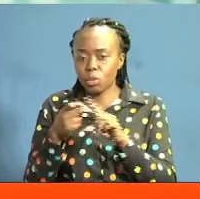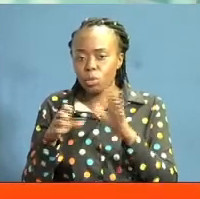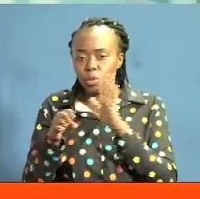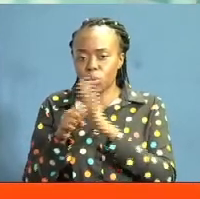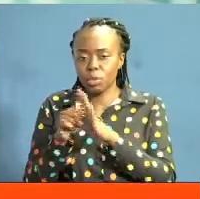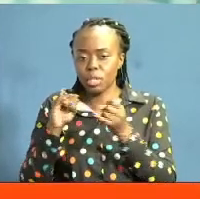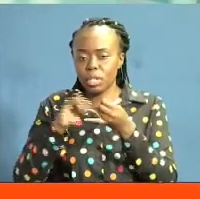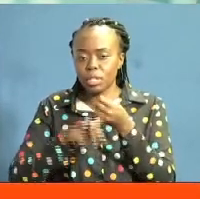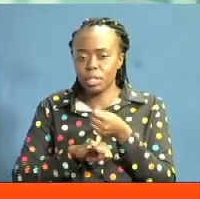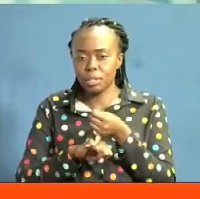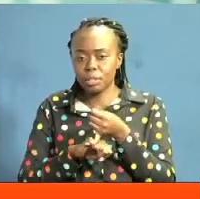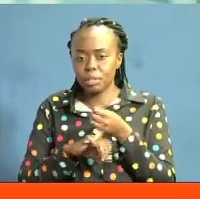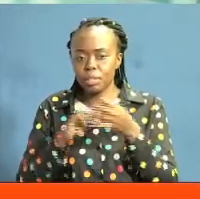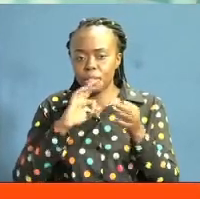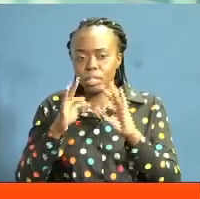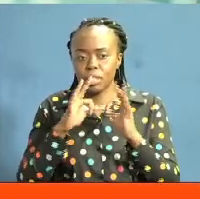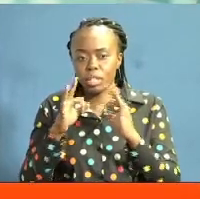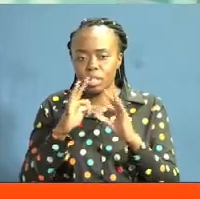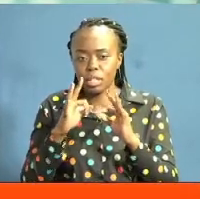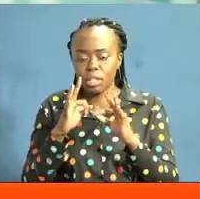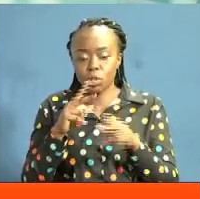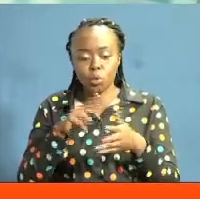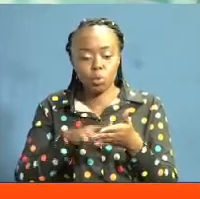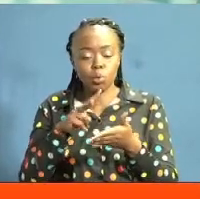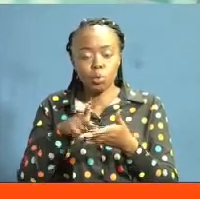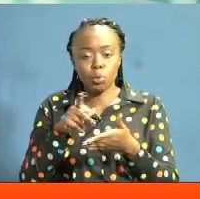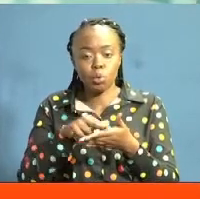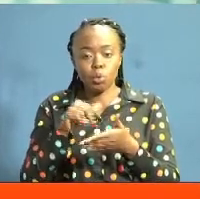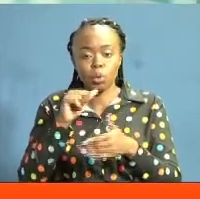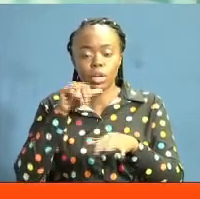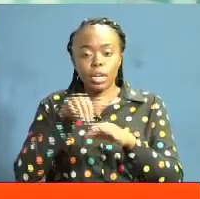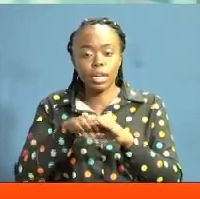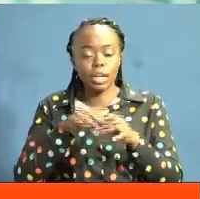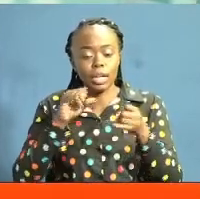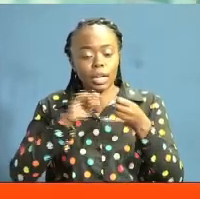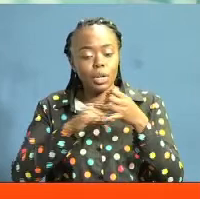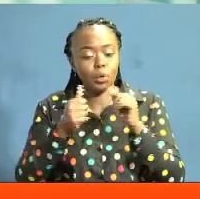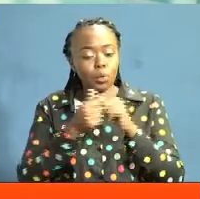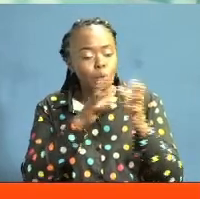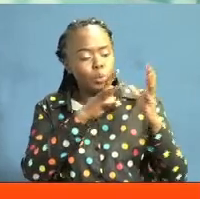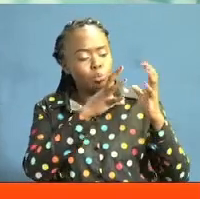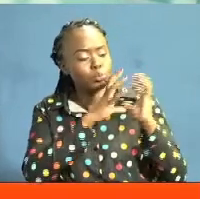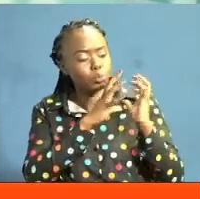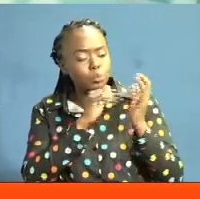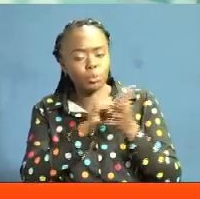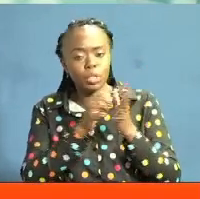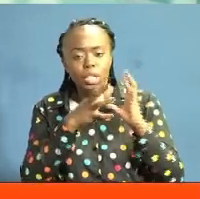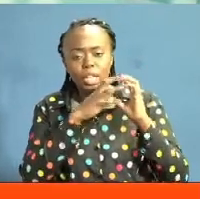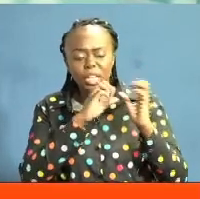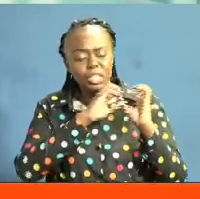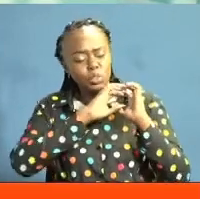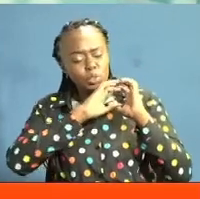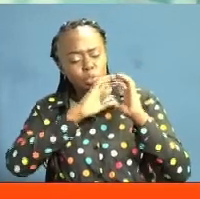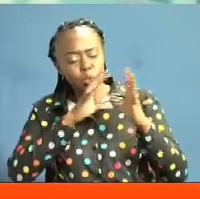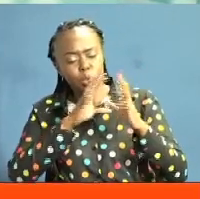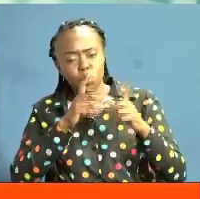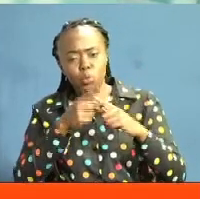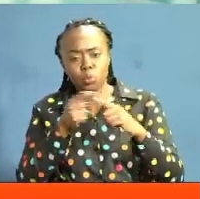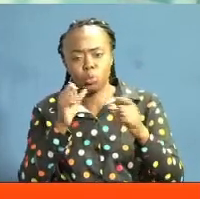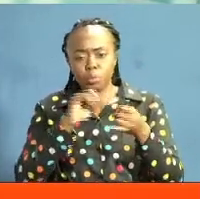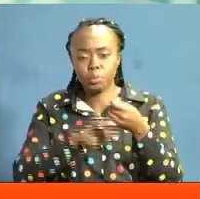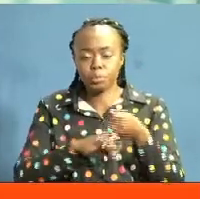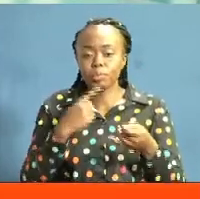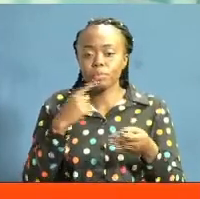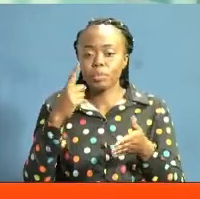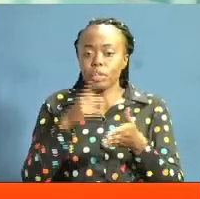me repeat that. Mm-hmm. If you walk yourself into a marriage with baggage, that baggage is going to throw you out of the marriage. So